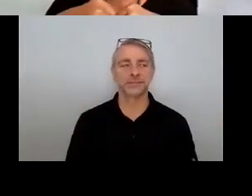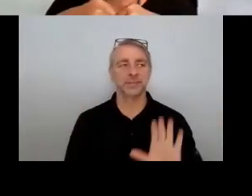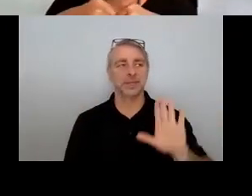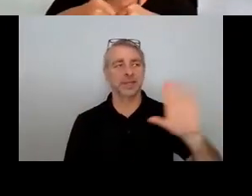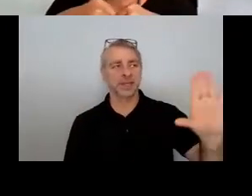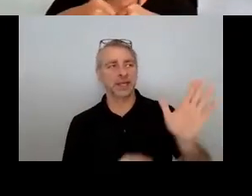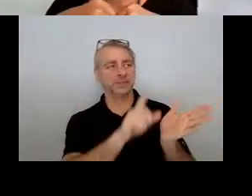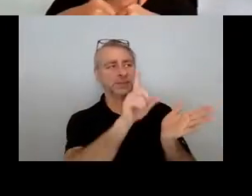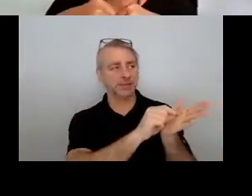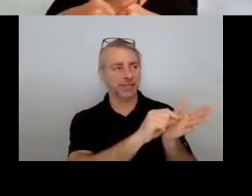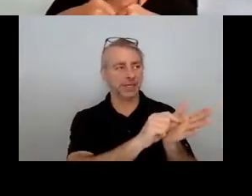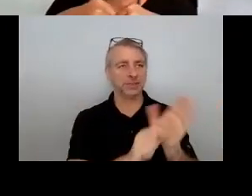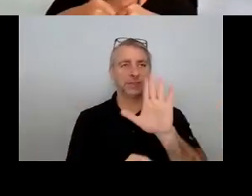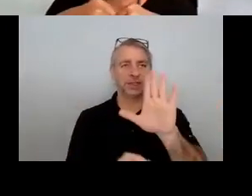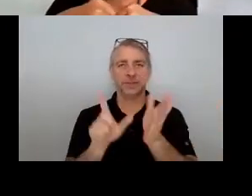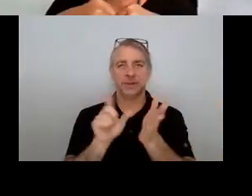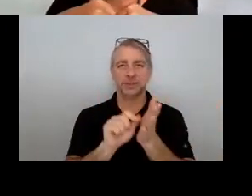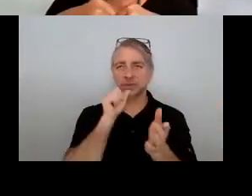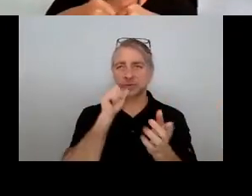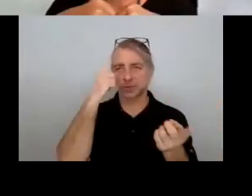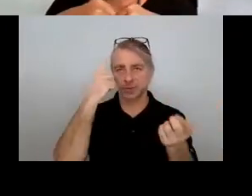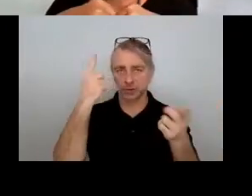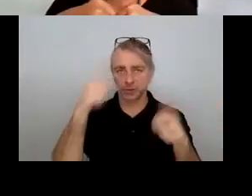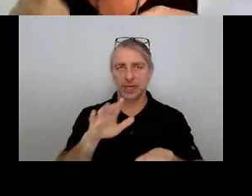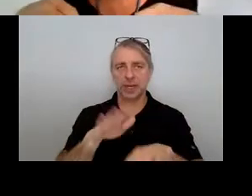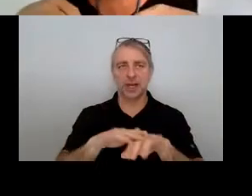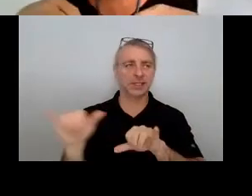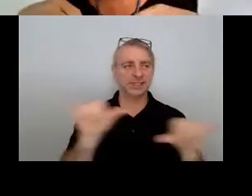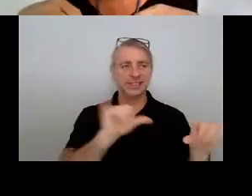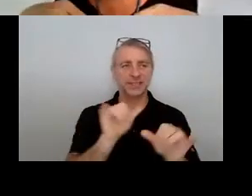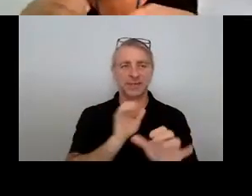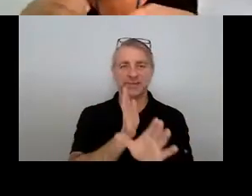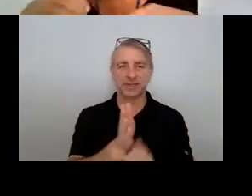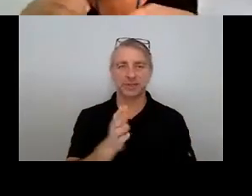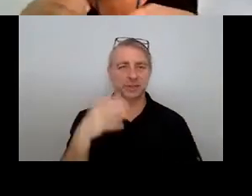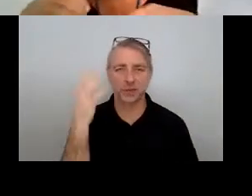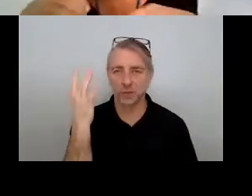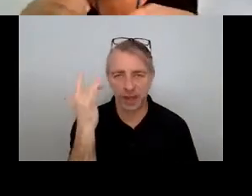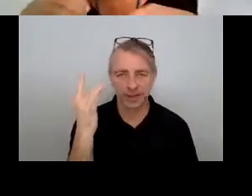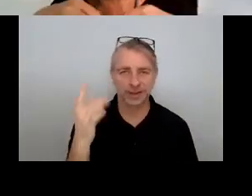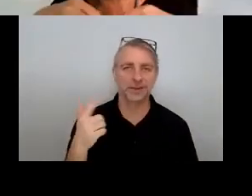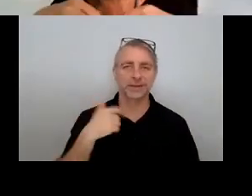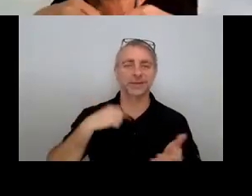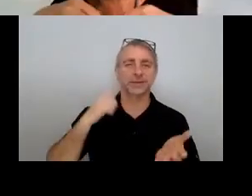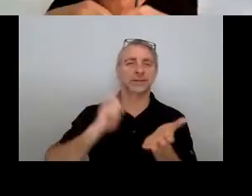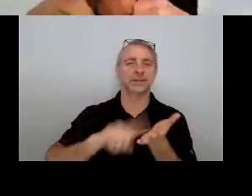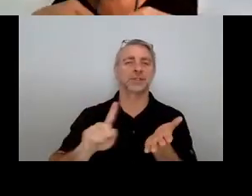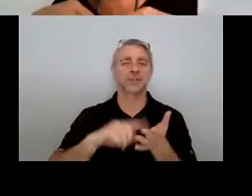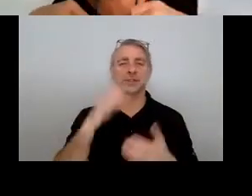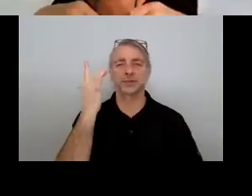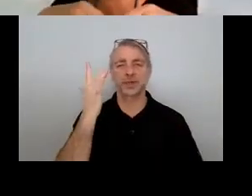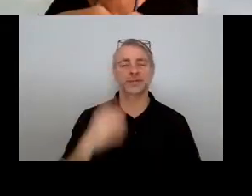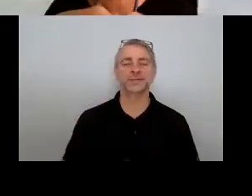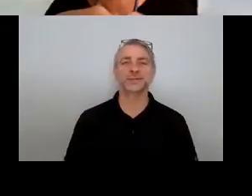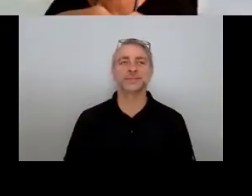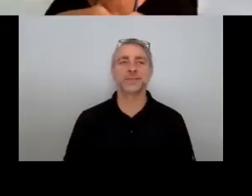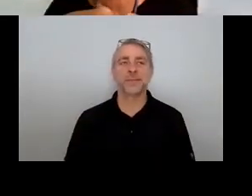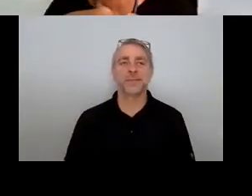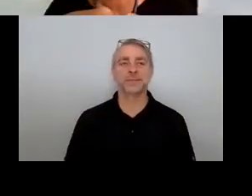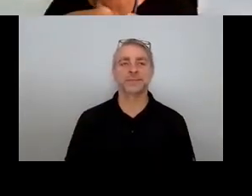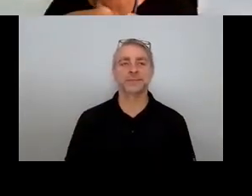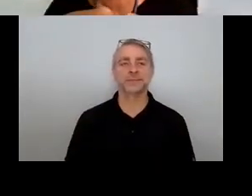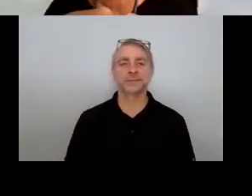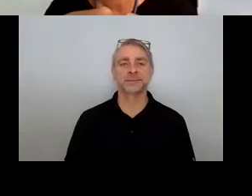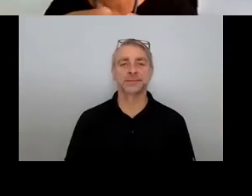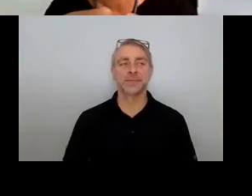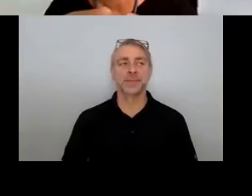effective an intervention is, what are the potential reasons why? Does it have to do with differences in studies